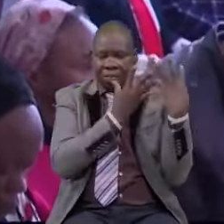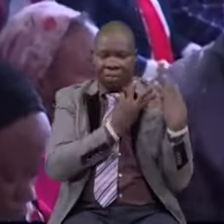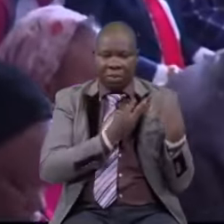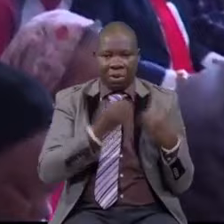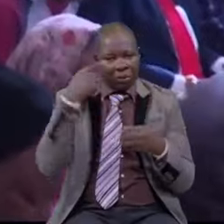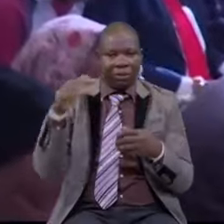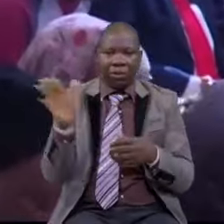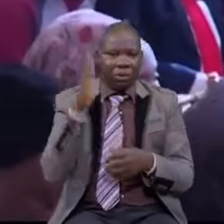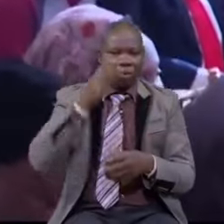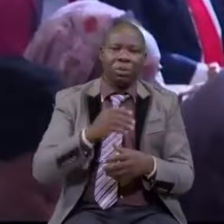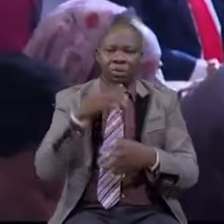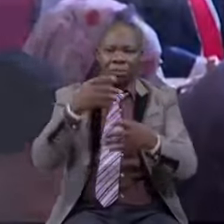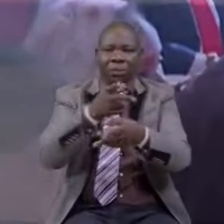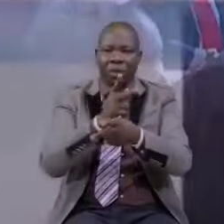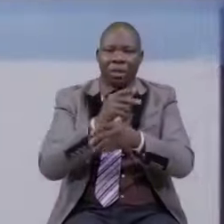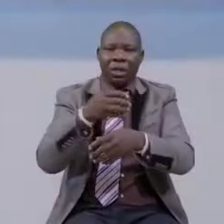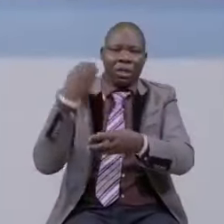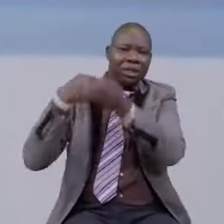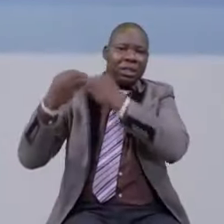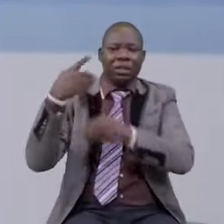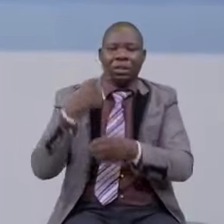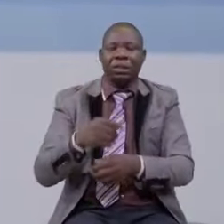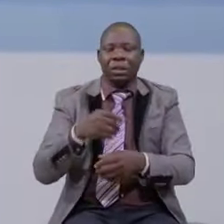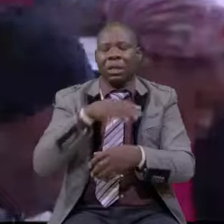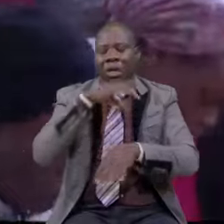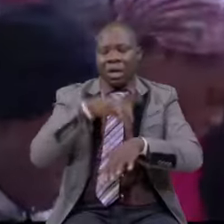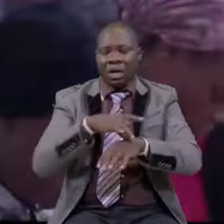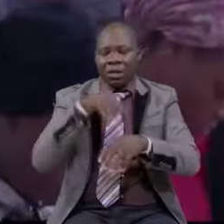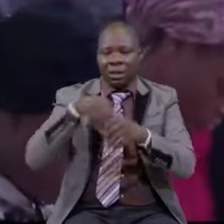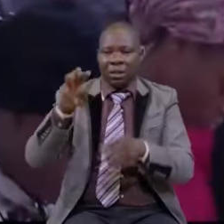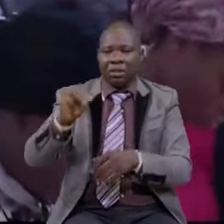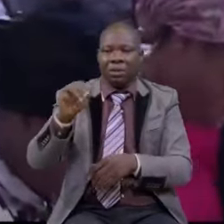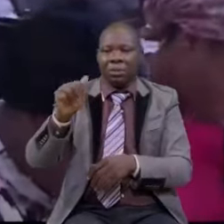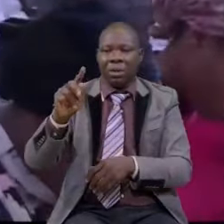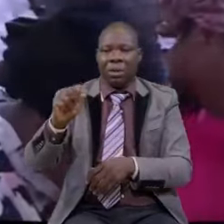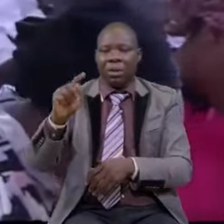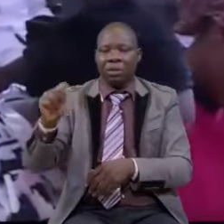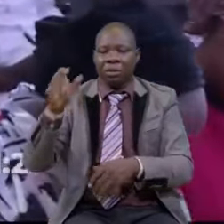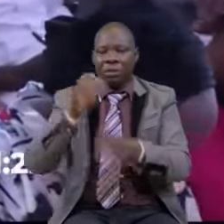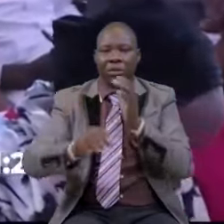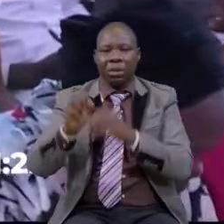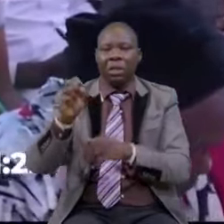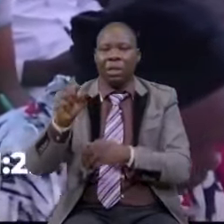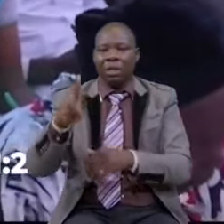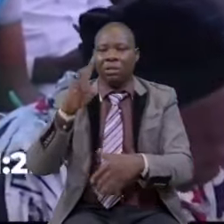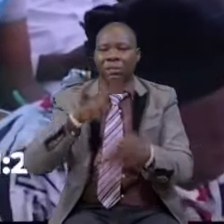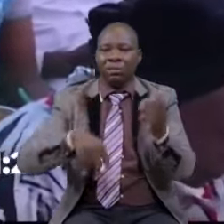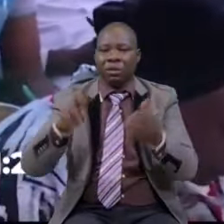inherit the earth. Look at Matthew chapter 11, verse 29. Matthew 11, verse